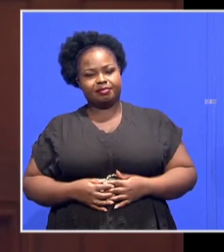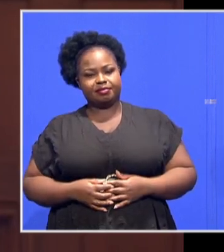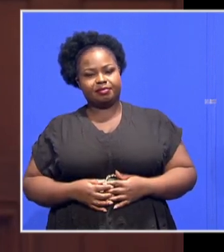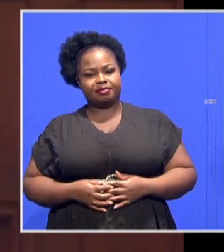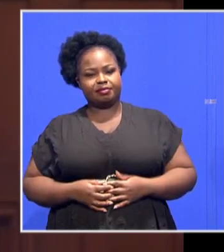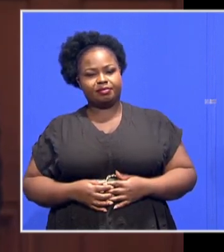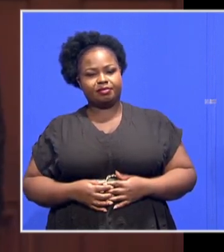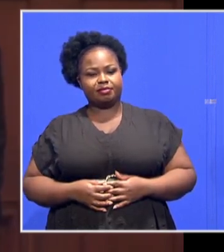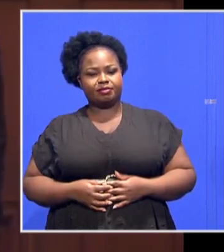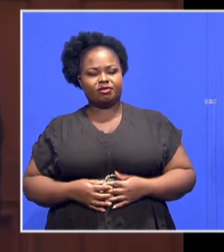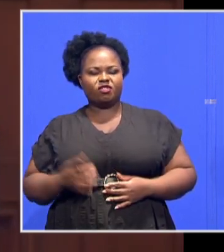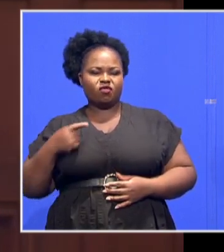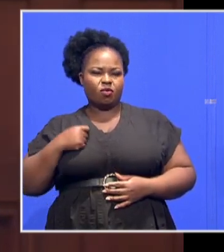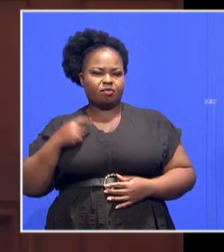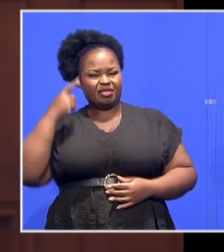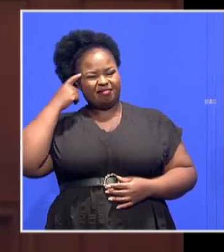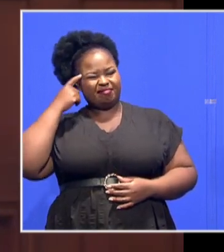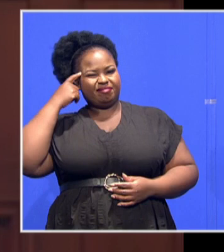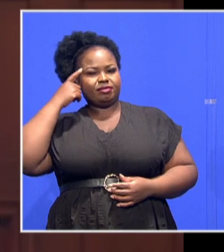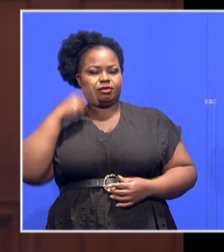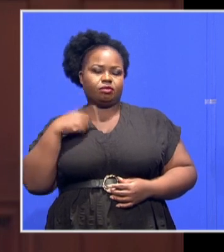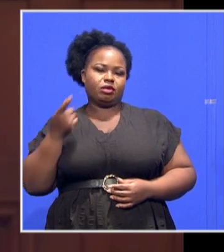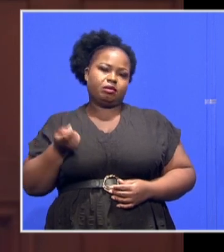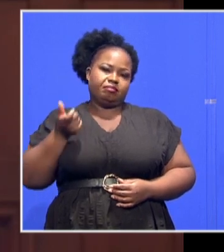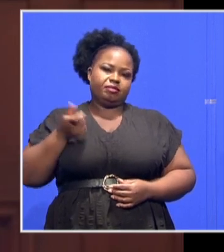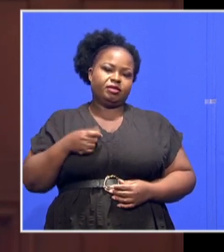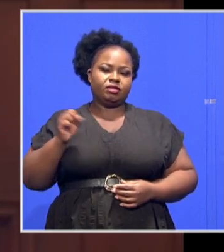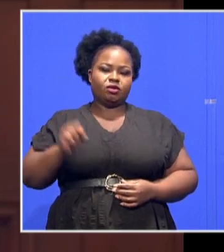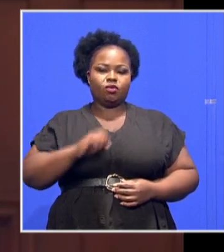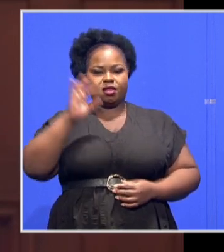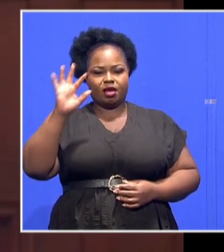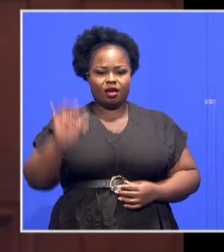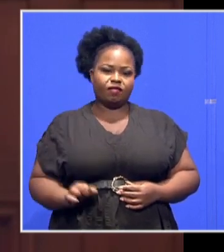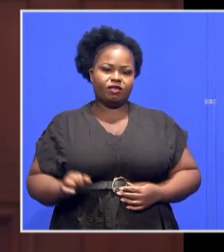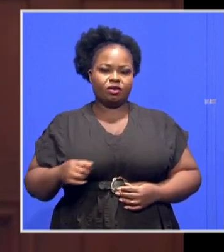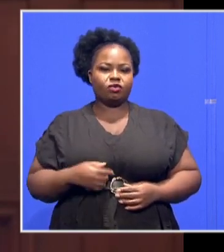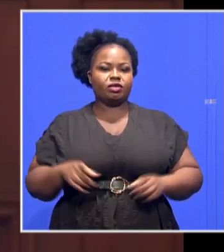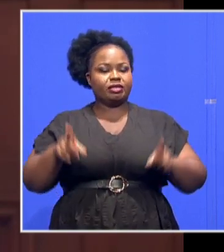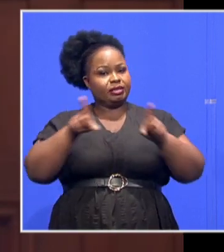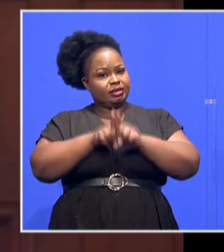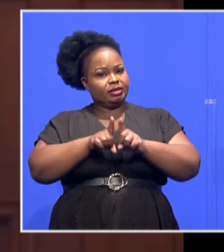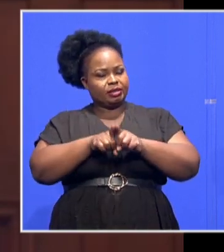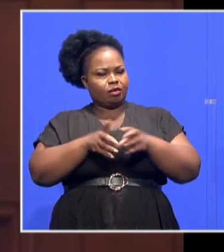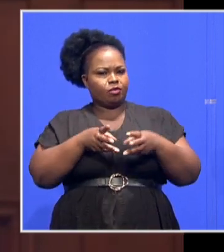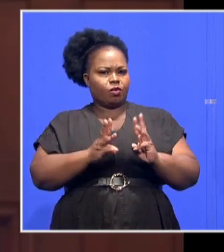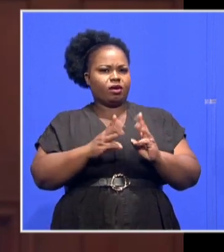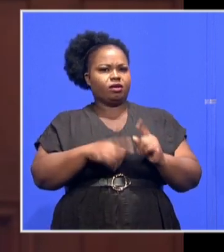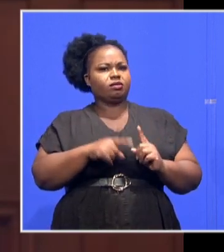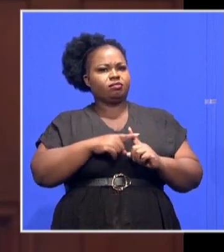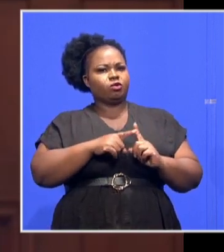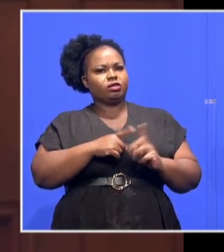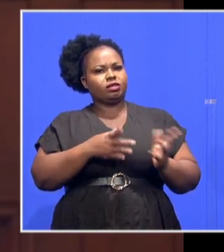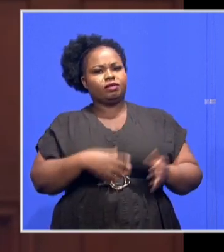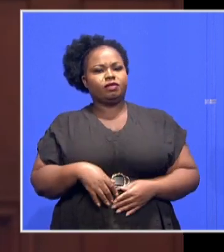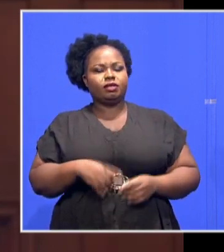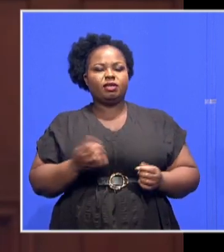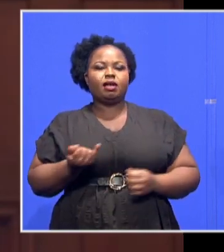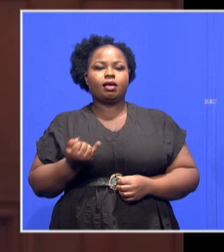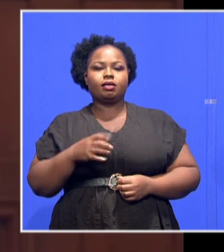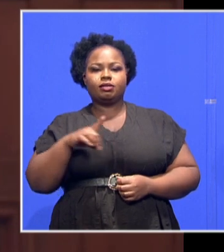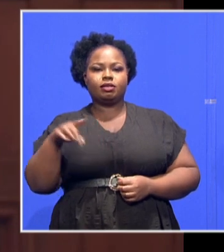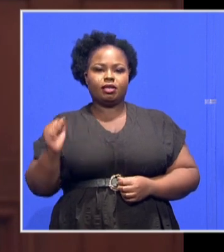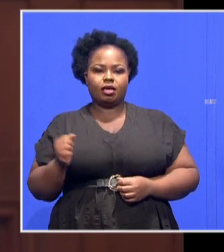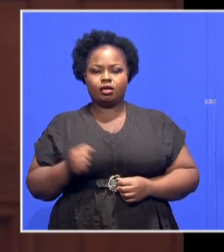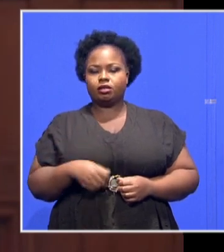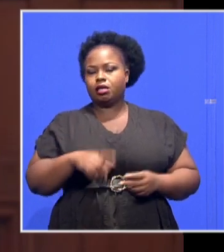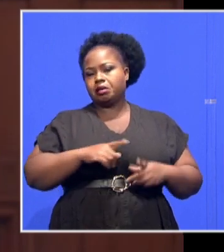To my mind, there can be little doubt that a South Africa on the same positive path as DA-run governments like Cape